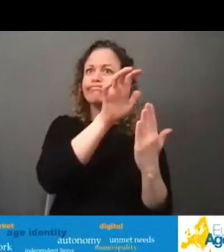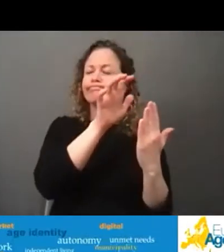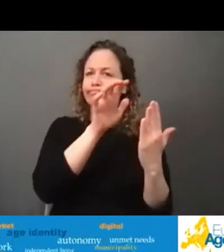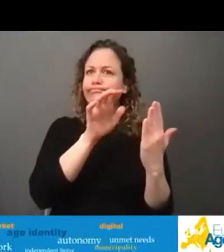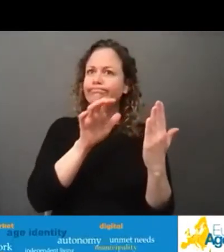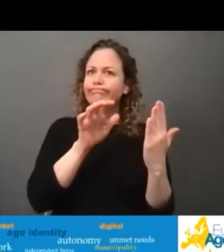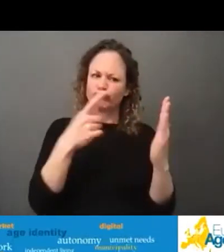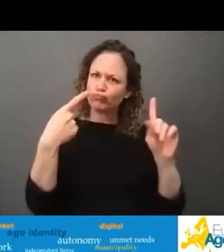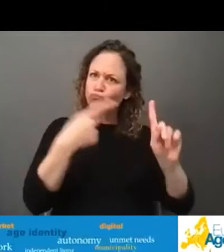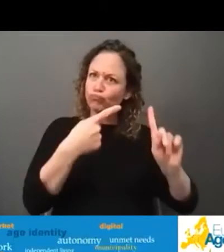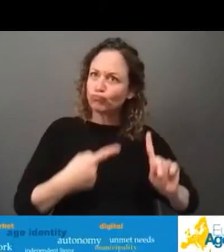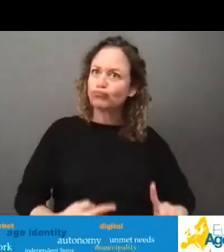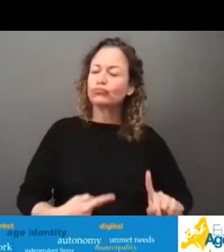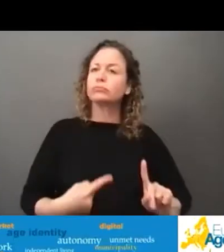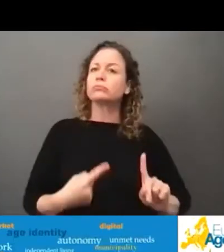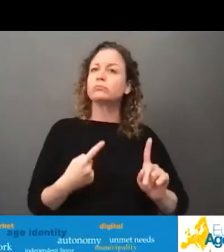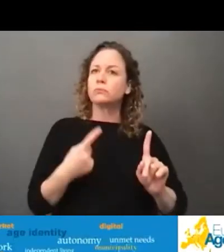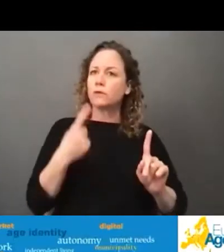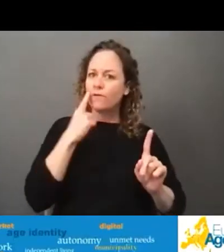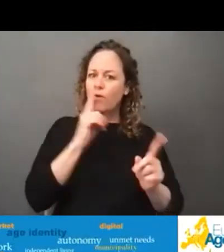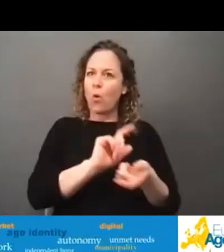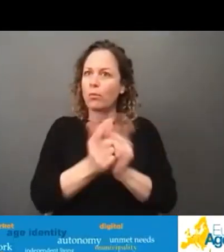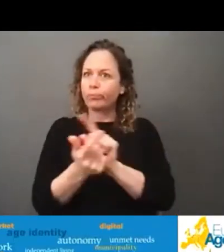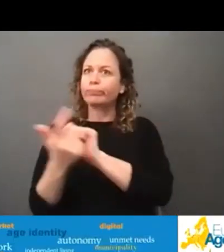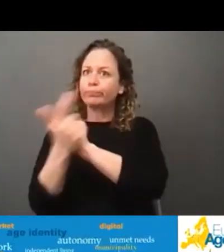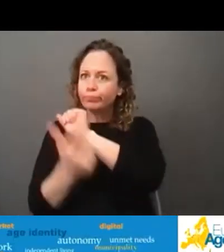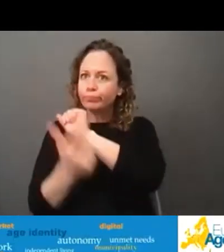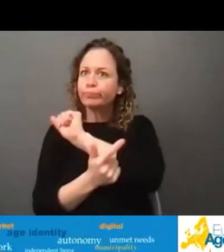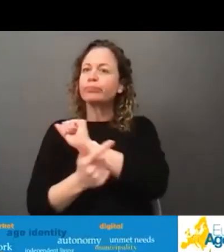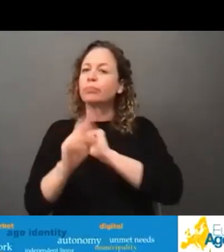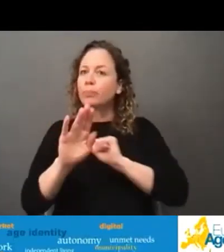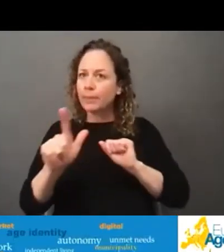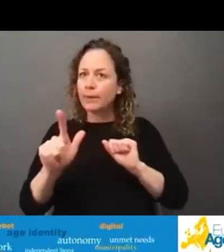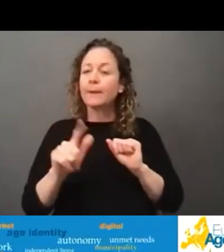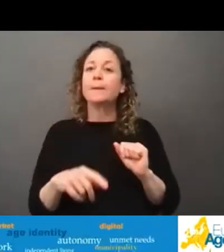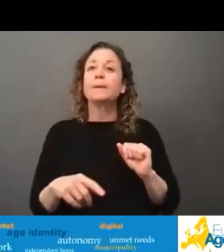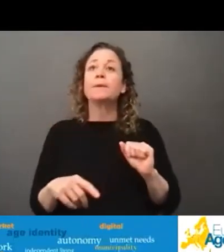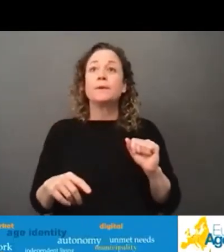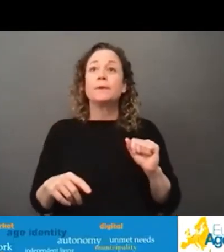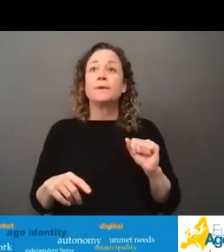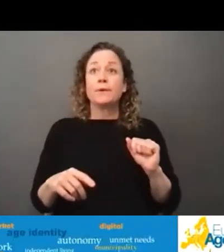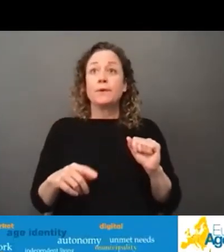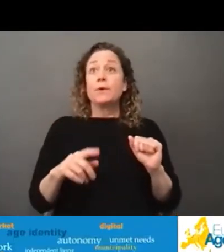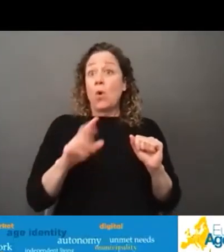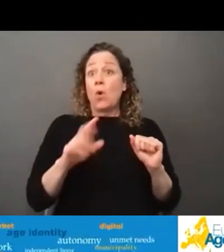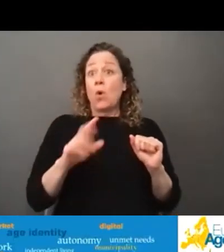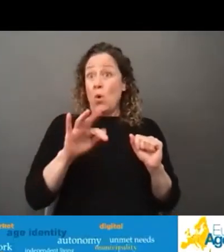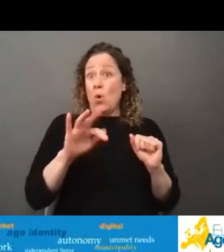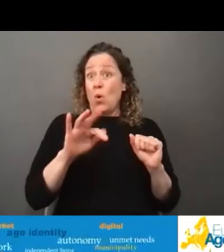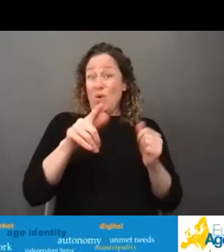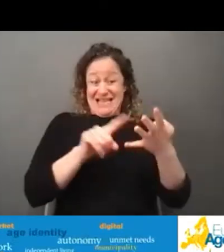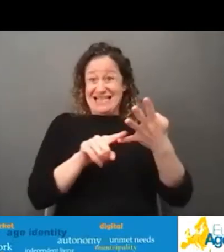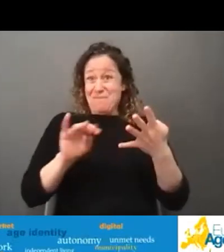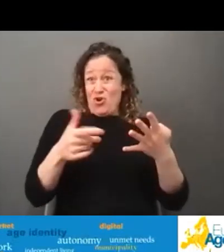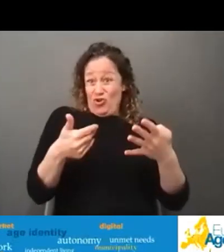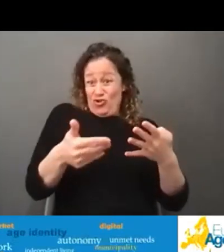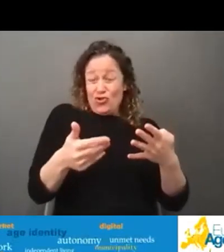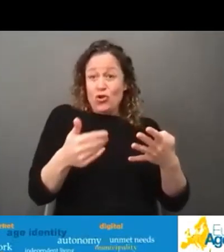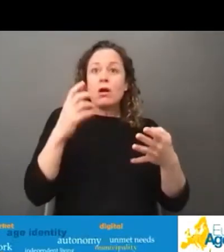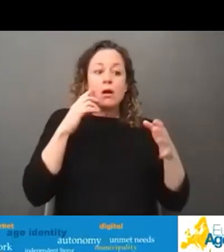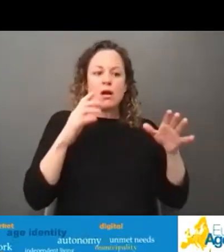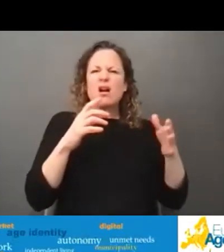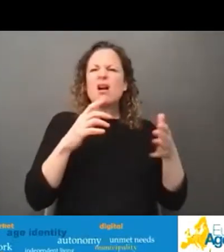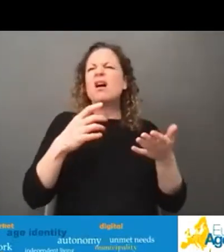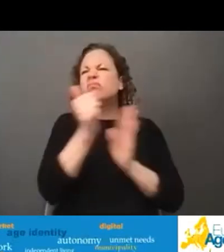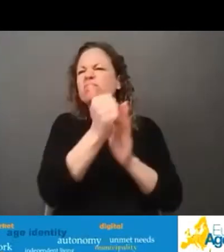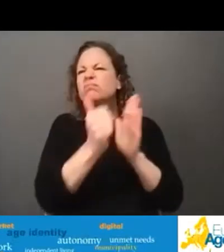on. And within the session, there are two topics that I wanted to bring forward as illustration